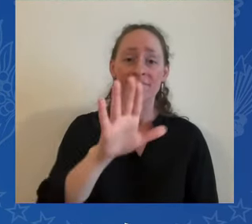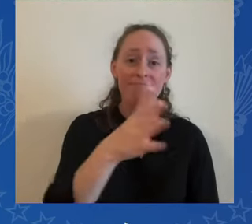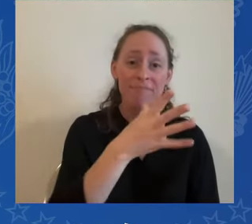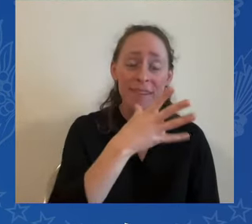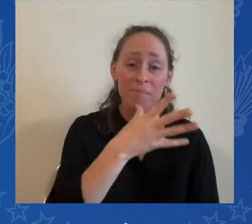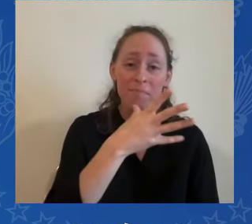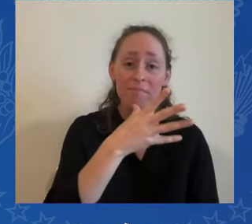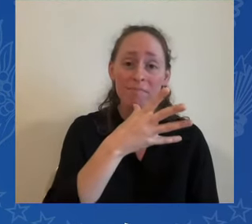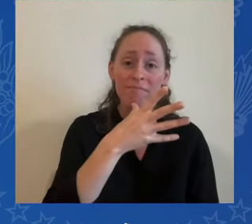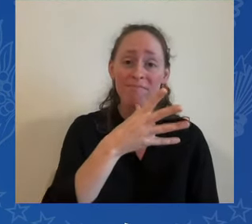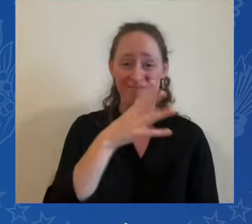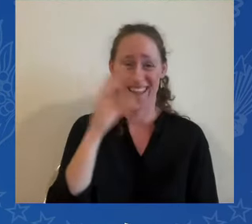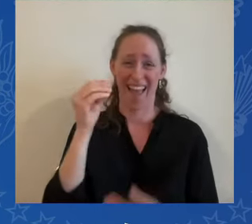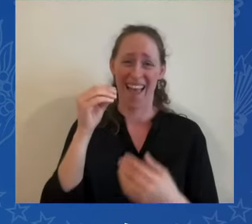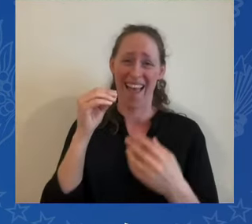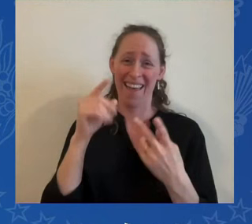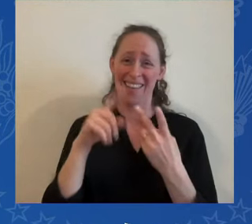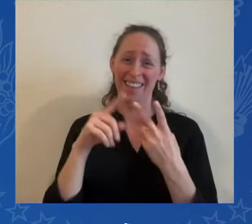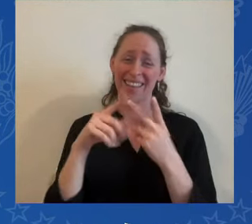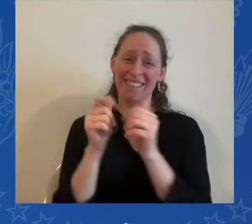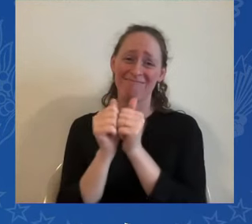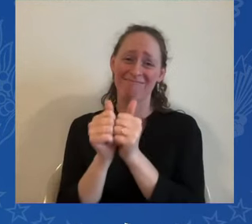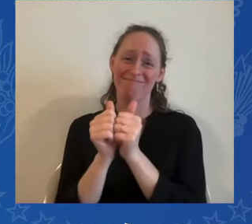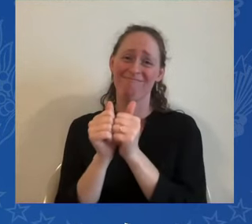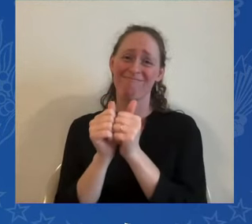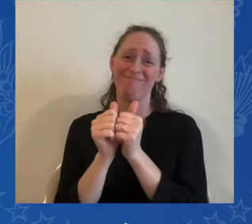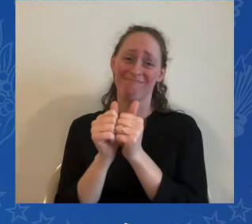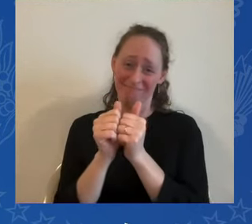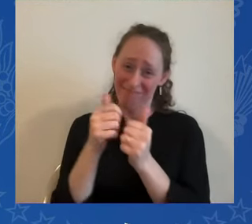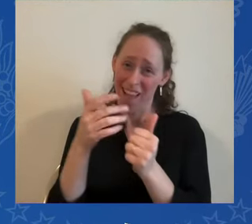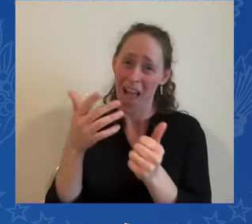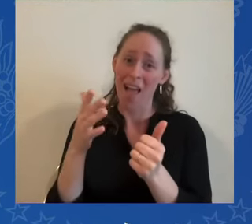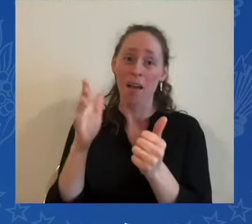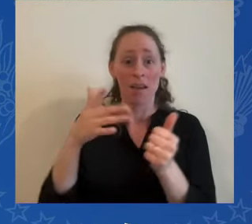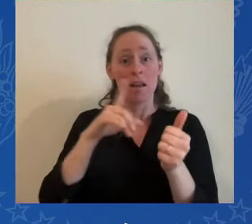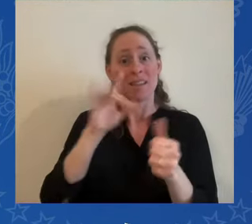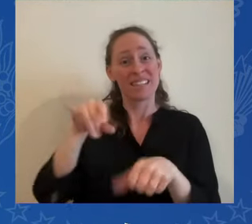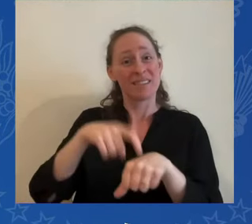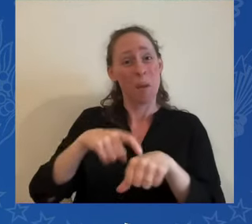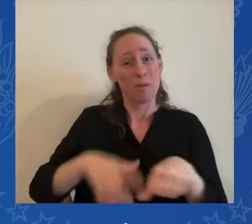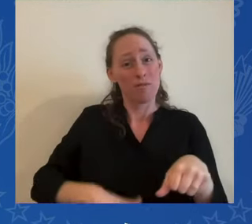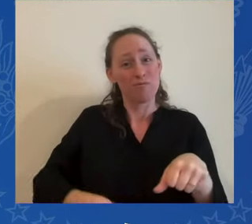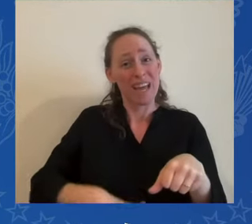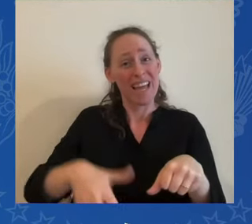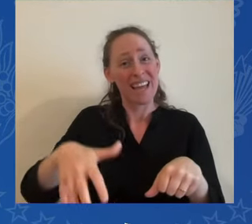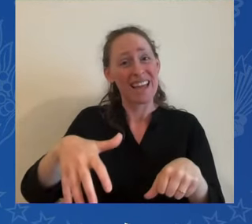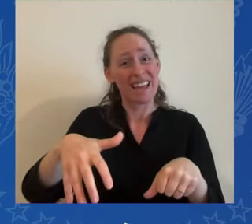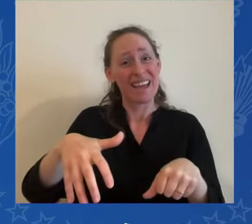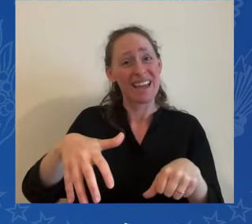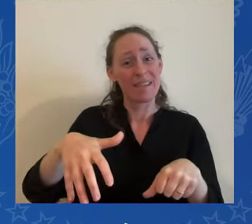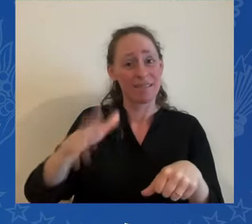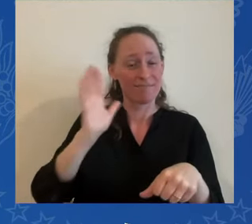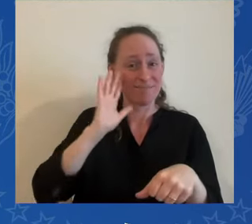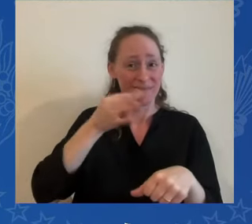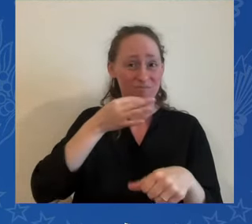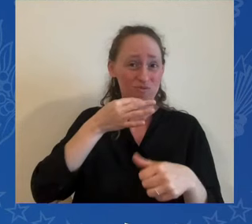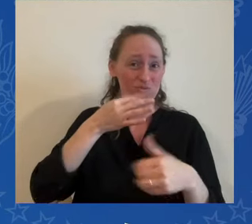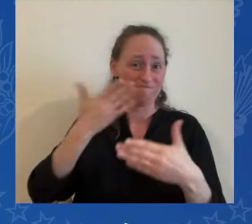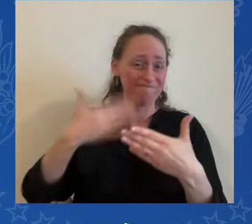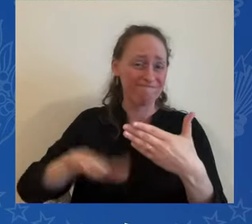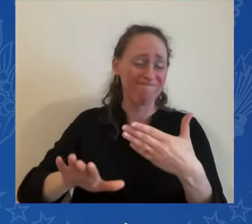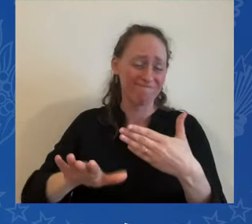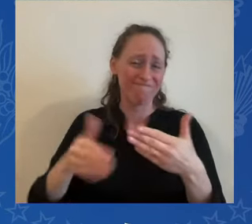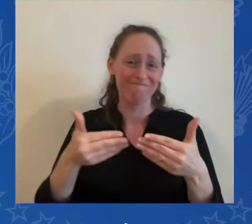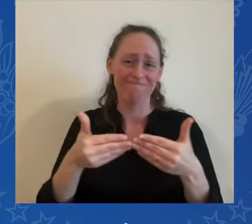She's expecting their child any day now. I told the story of Detective Moran Rivera at a State of the Union last